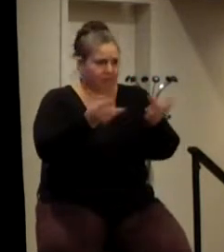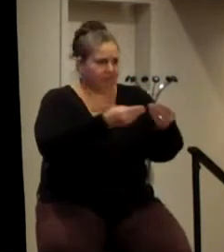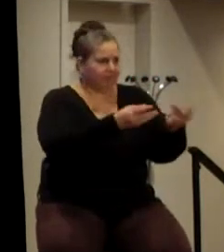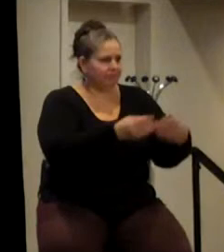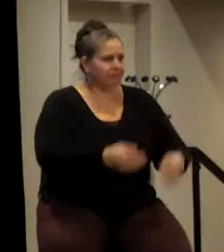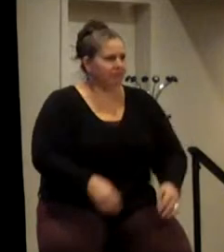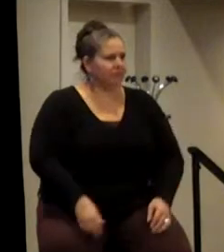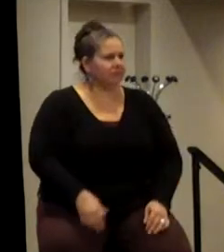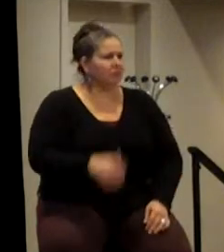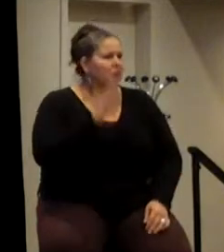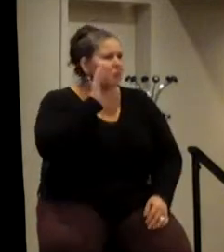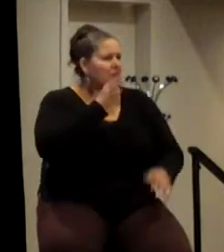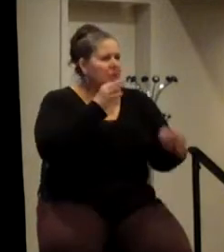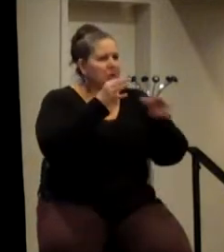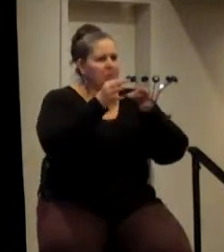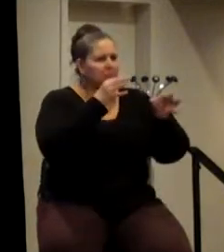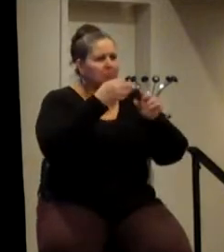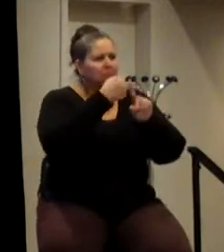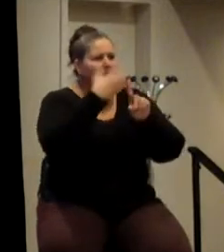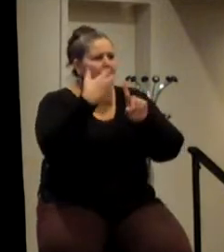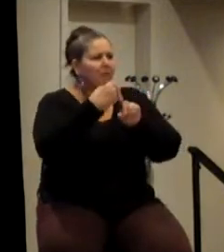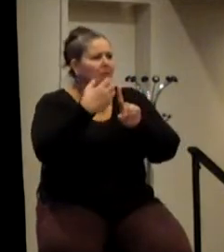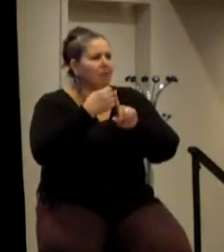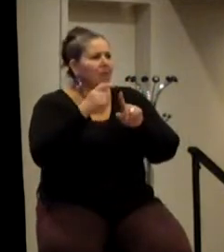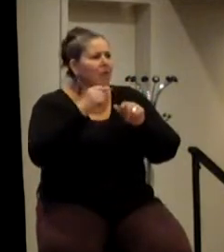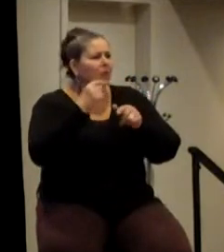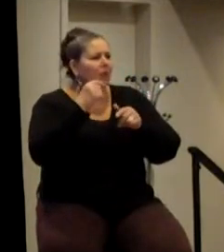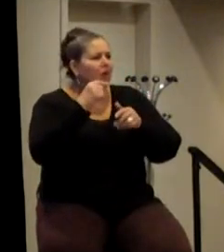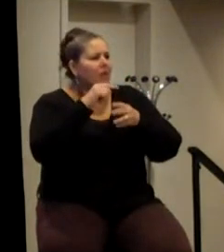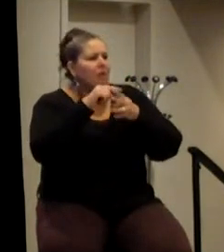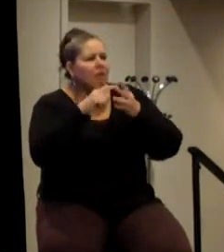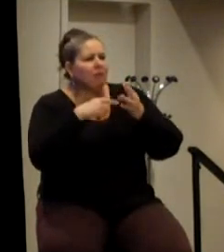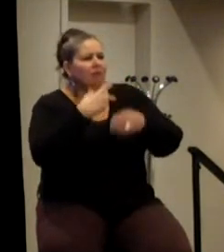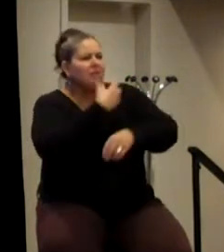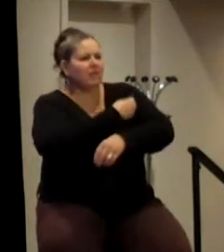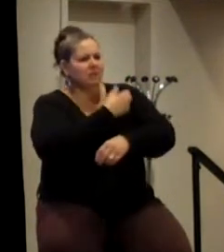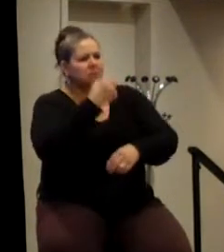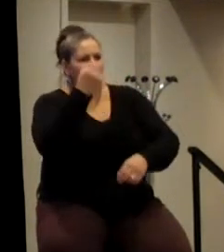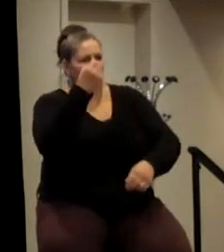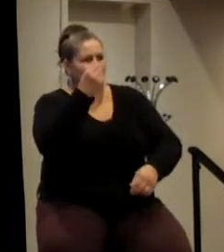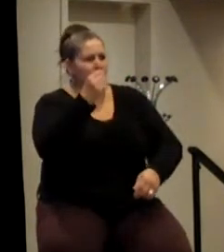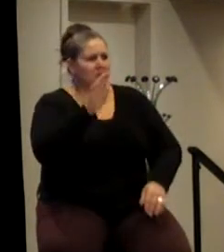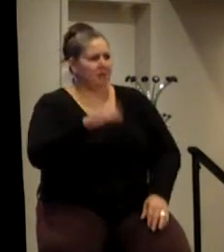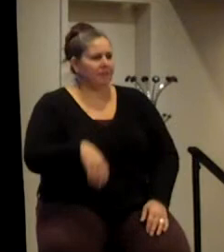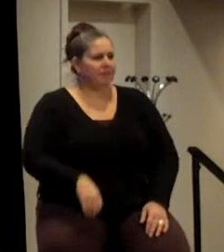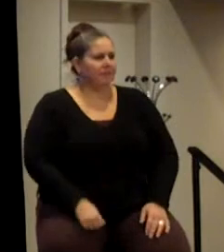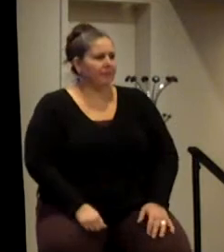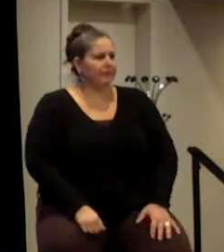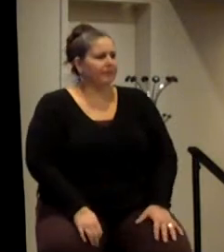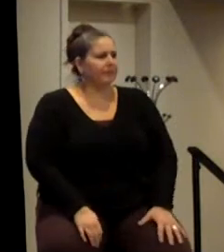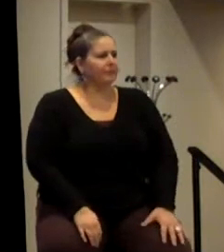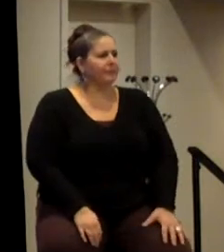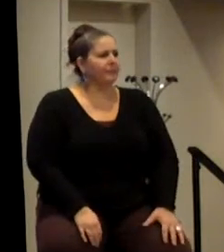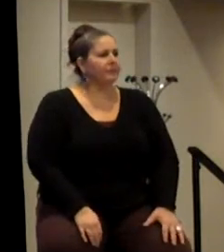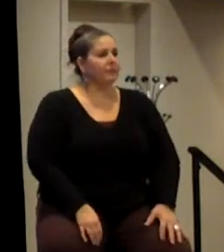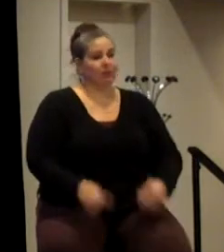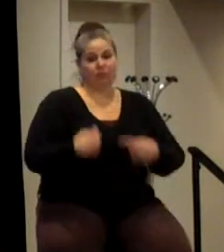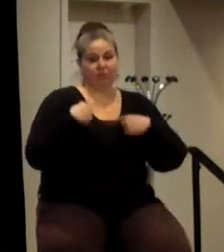just moving forward, part of our why I think if you look at our data overall, why